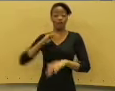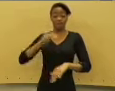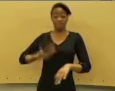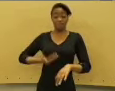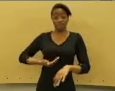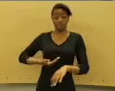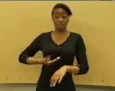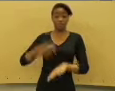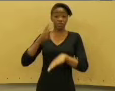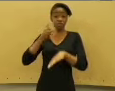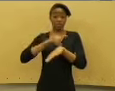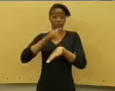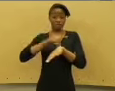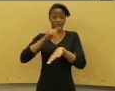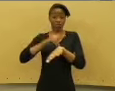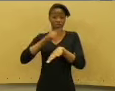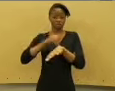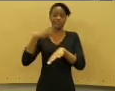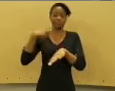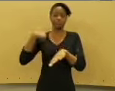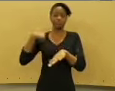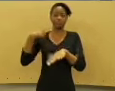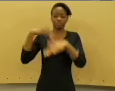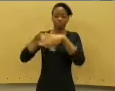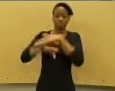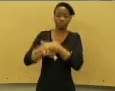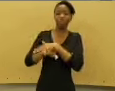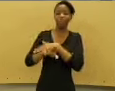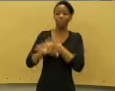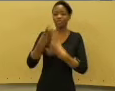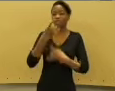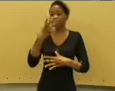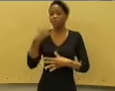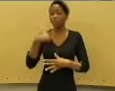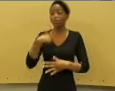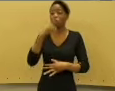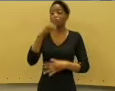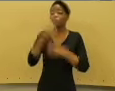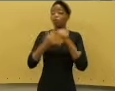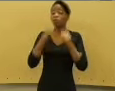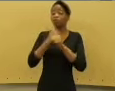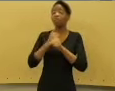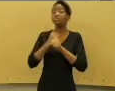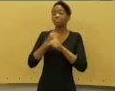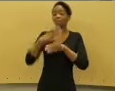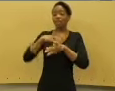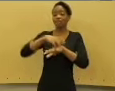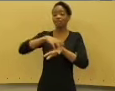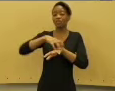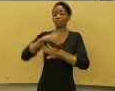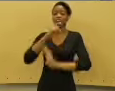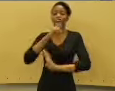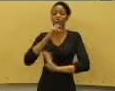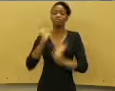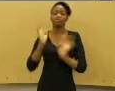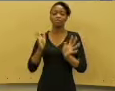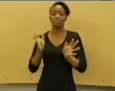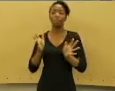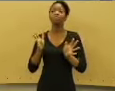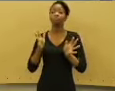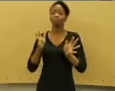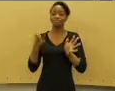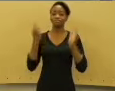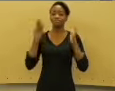said to my doctor, so I've been using vibrators for like 2 years. It's helped me with my incontinence. It's helped me with my